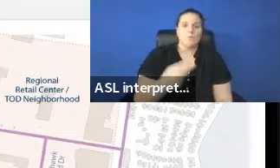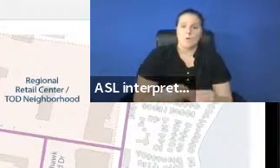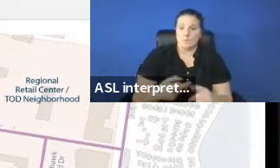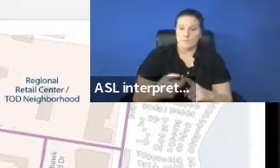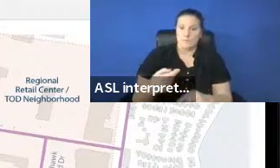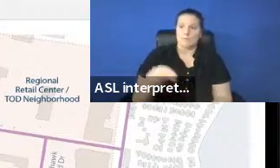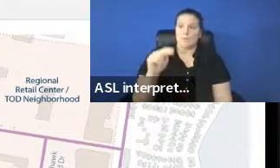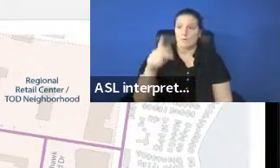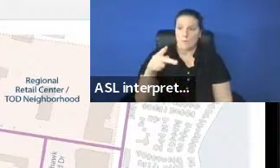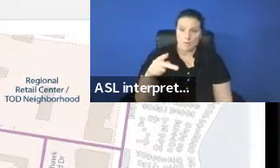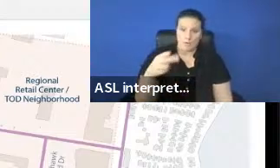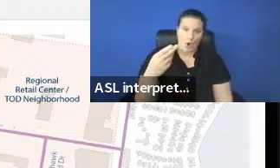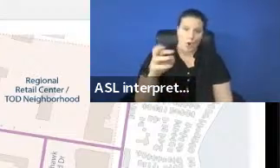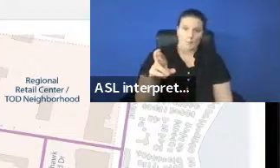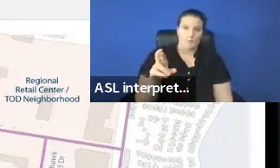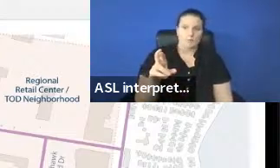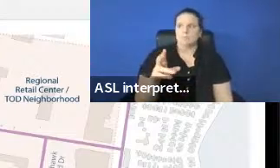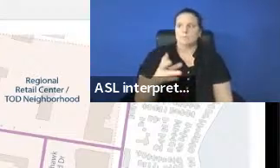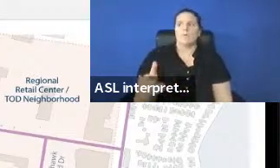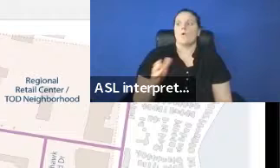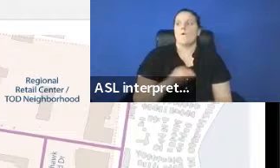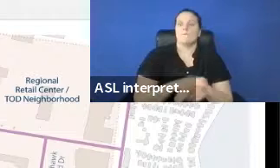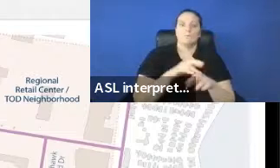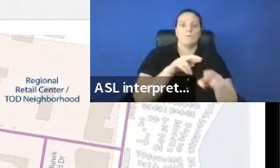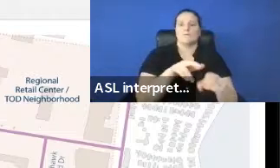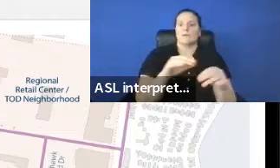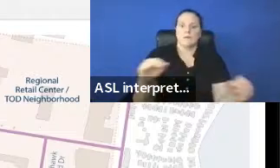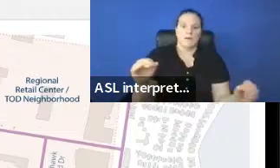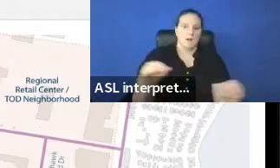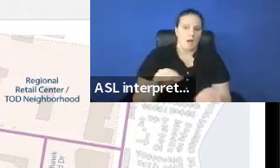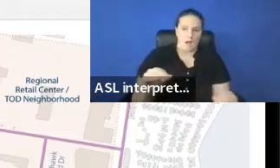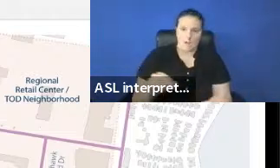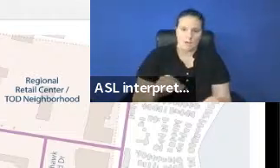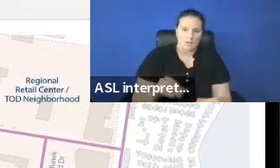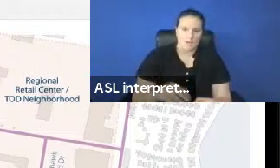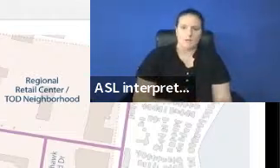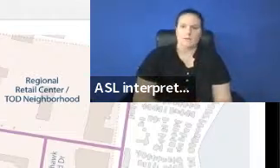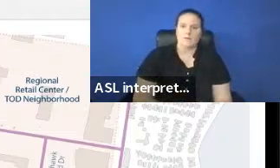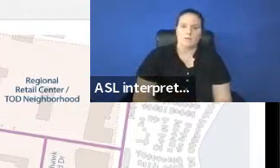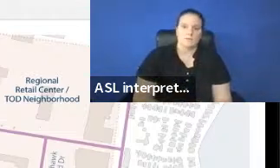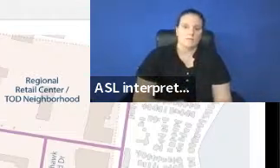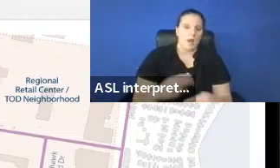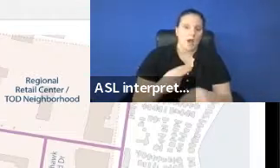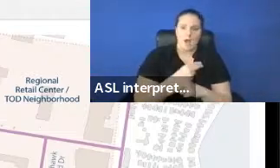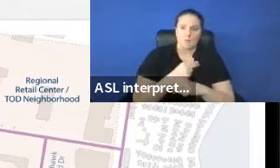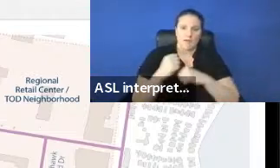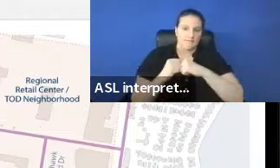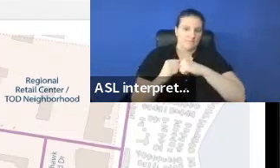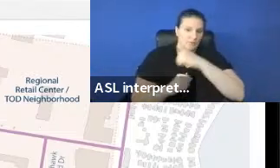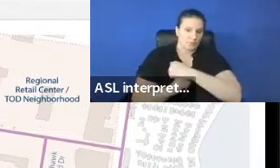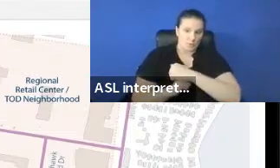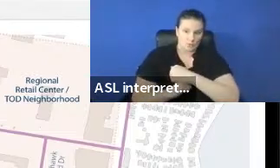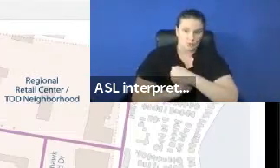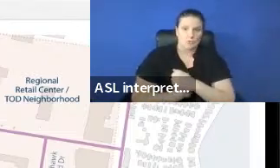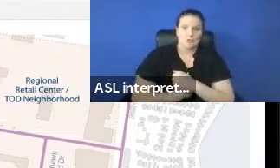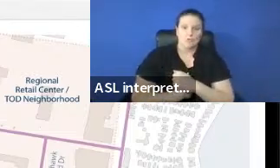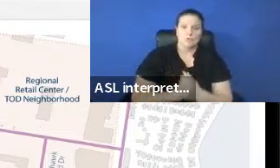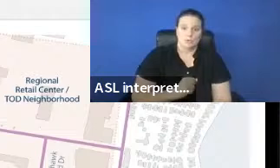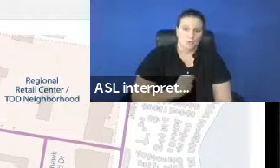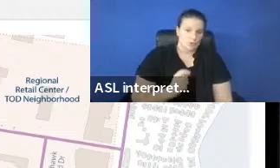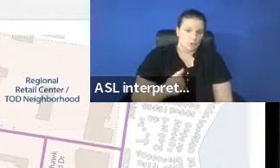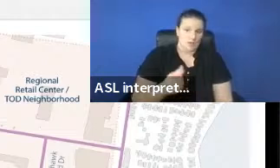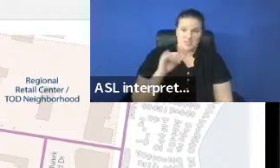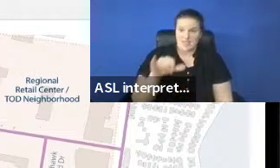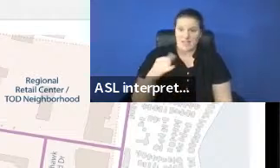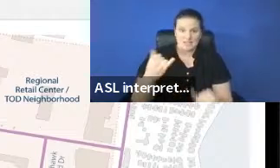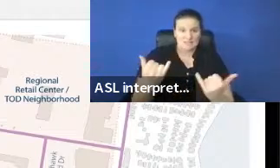river, would all be rebuilt. So none of the highway infrastructure that